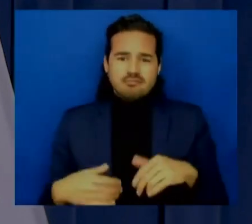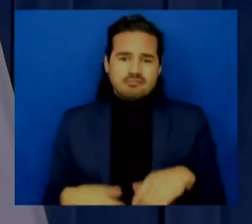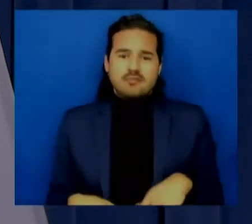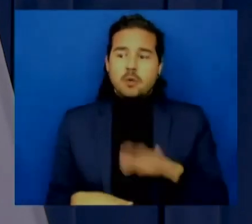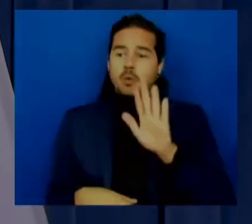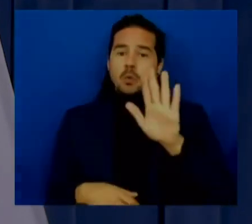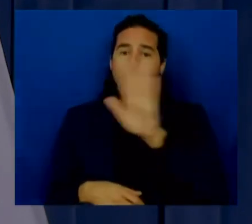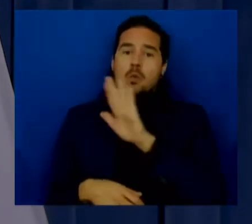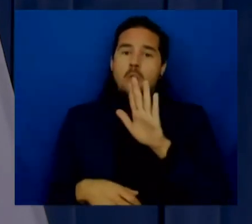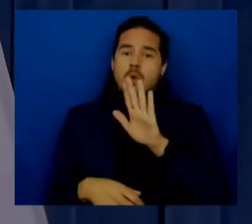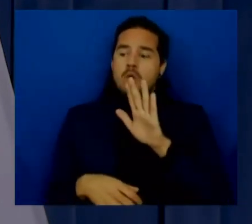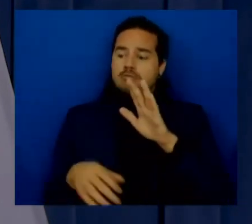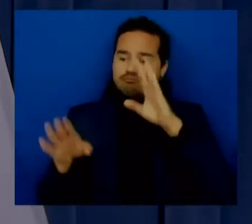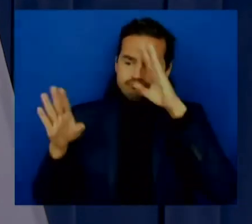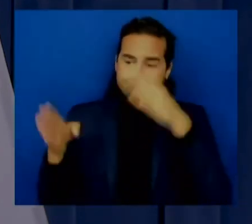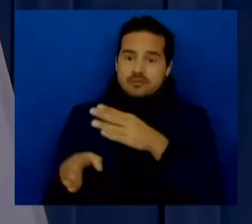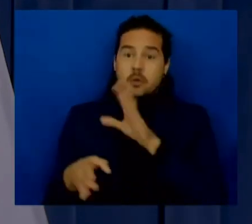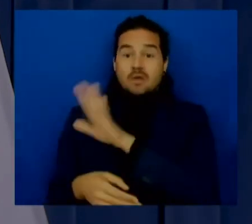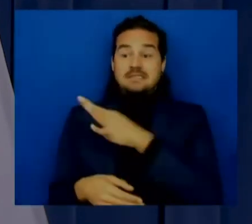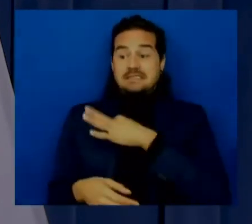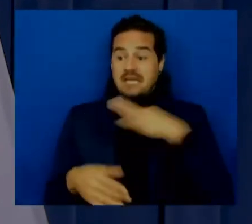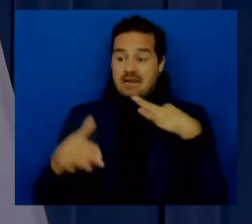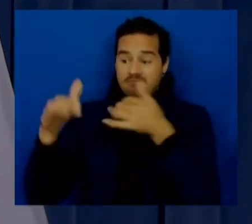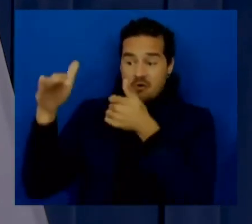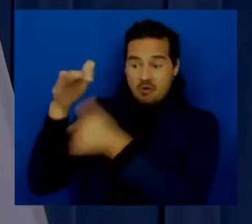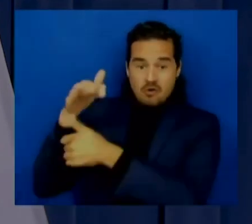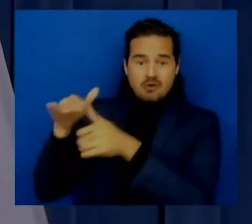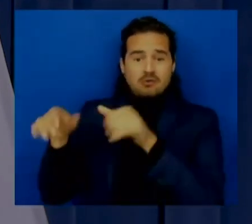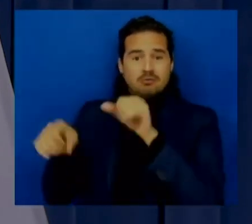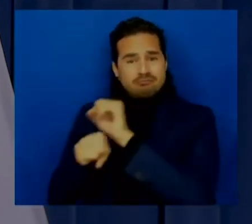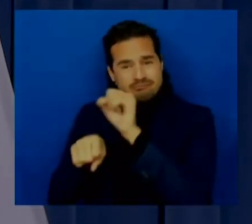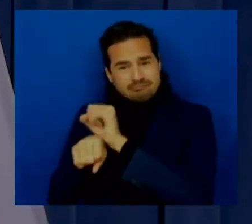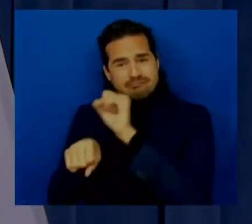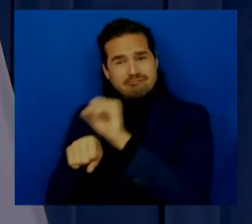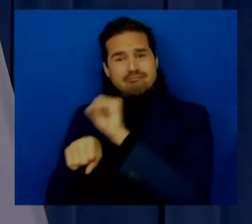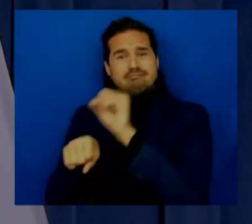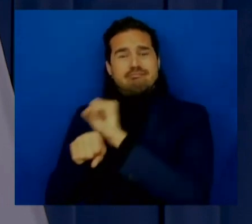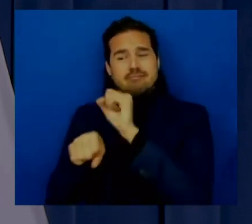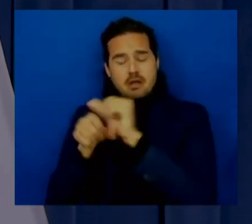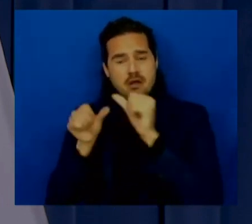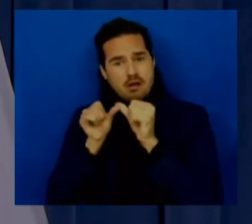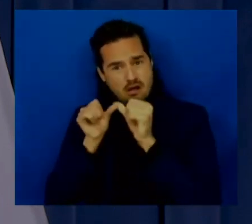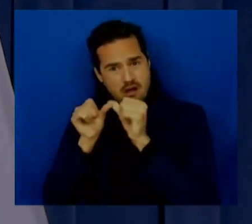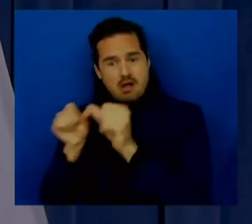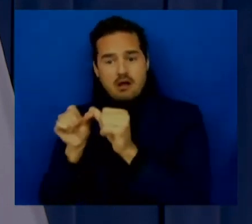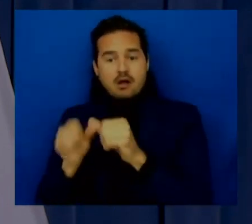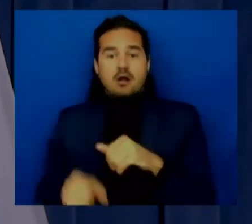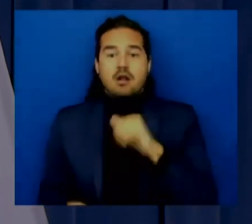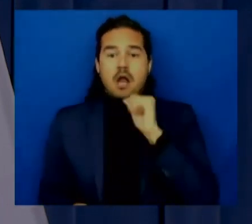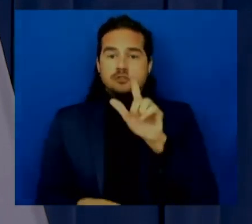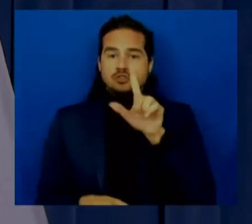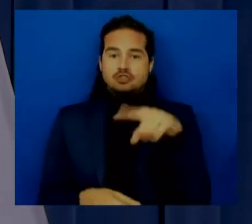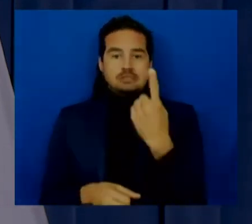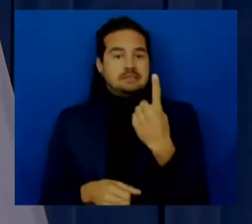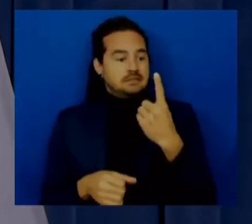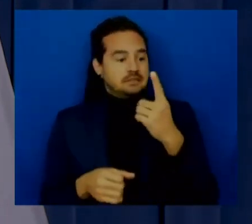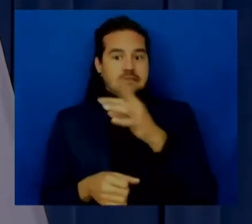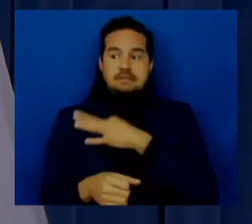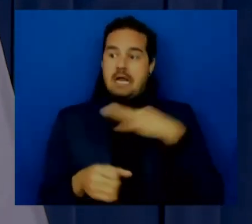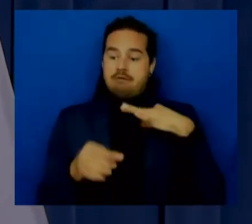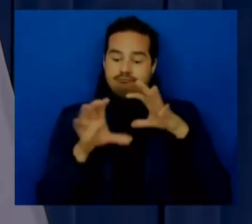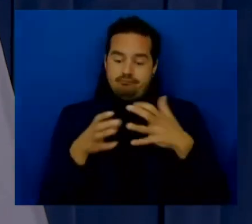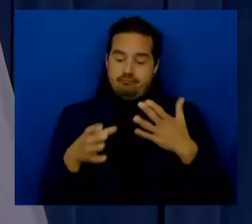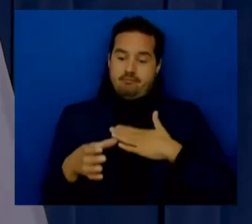work across the spectrum, working not just with our staff, but with so many of the stakeholders that are here